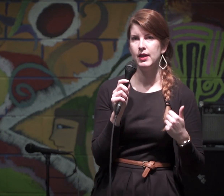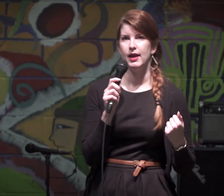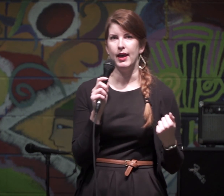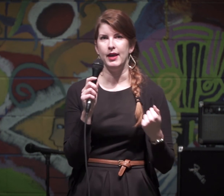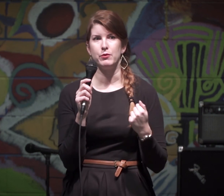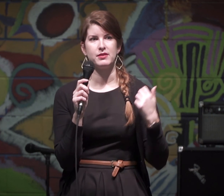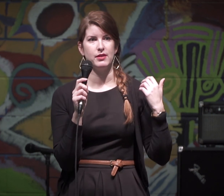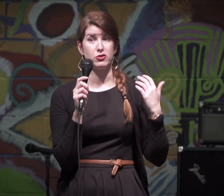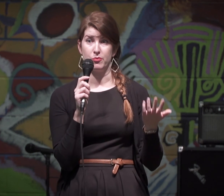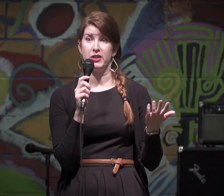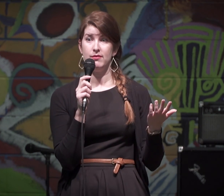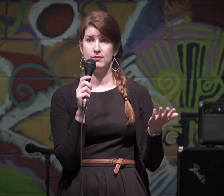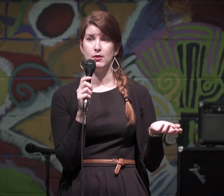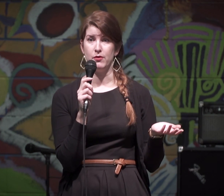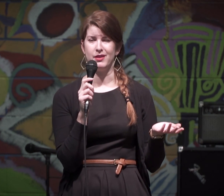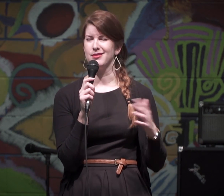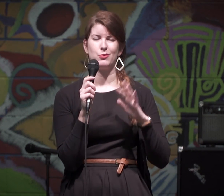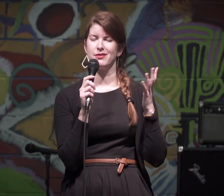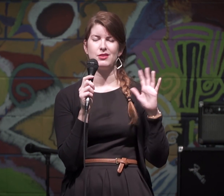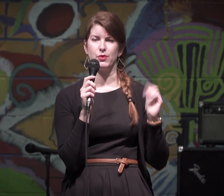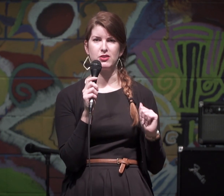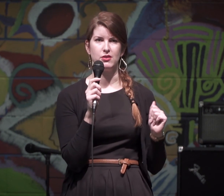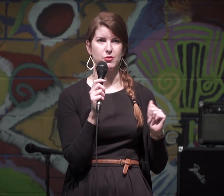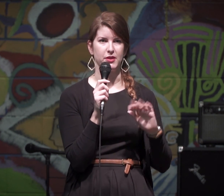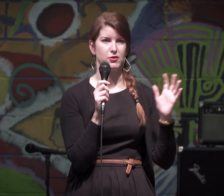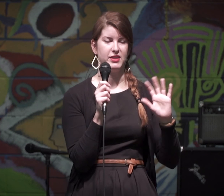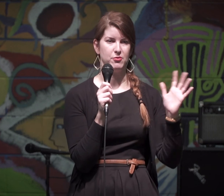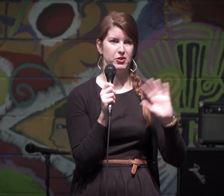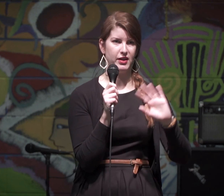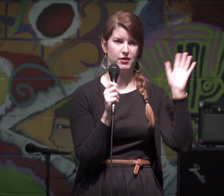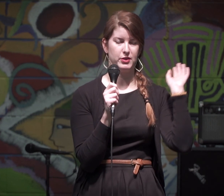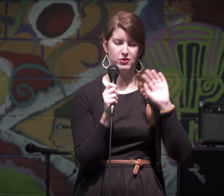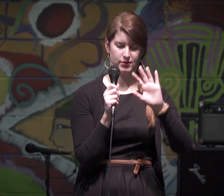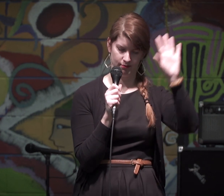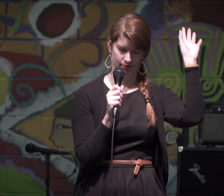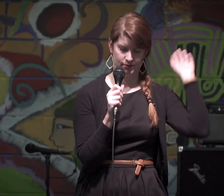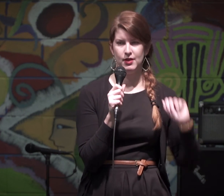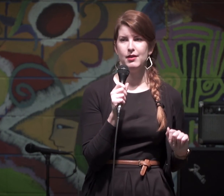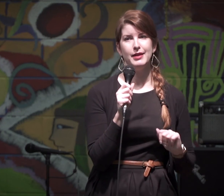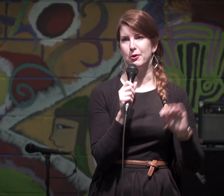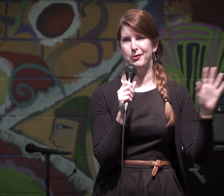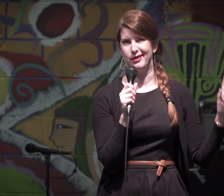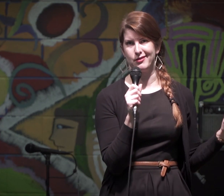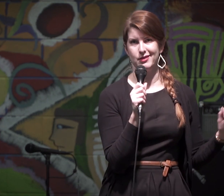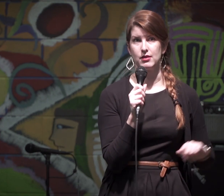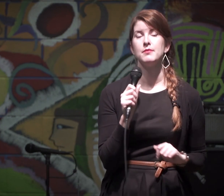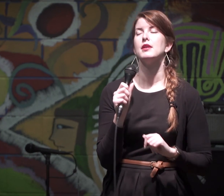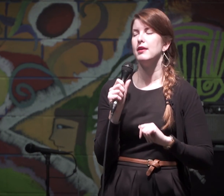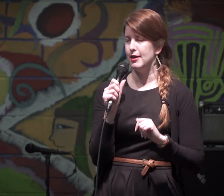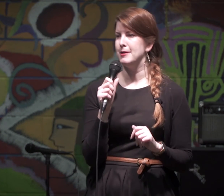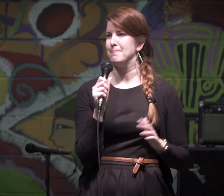year, and was interpreting. Over there is a weird situation, interpreting for a deaf millionaire, that's a whole nother